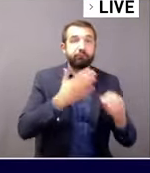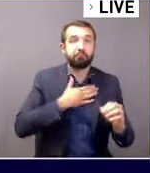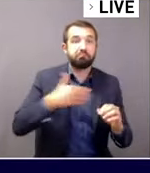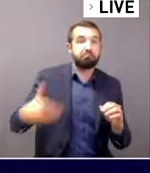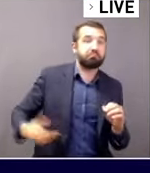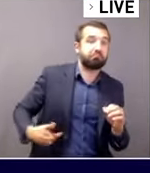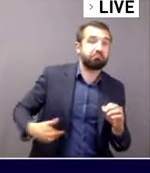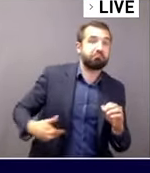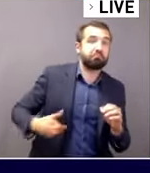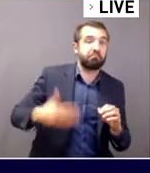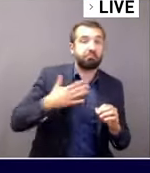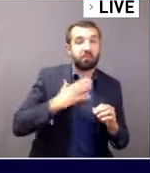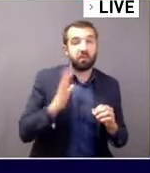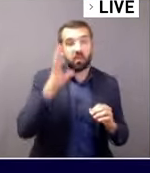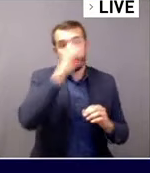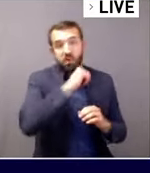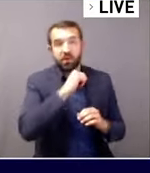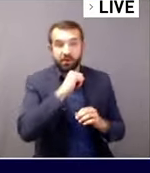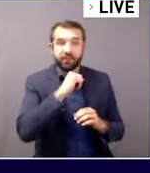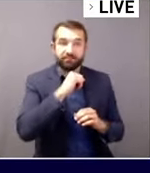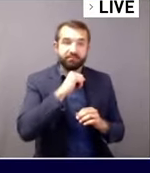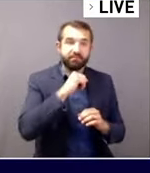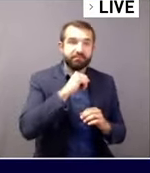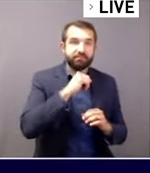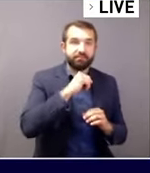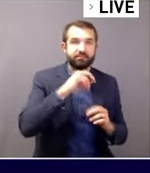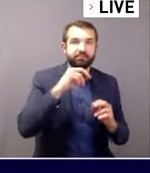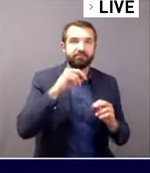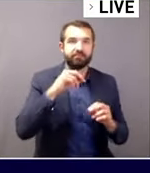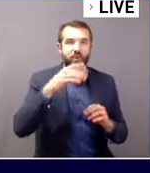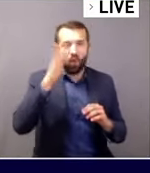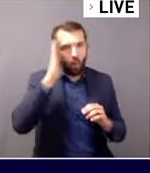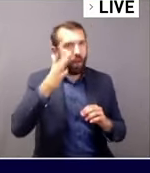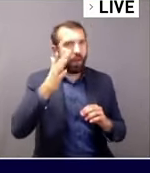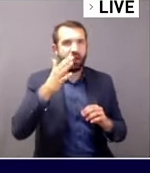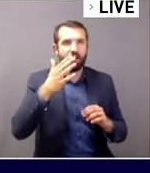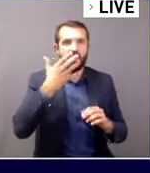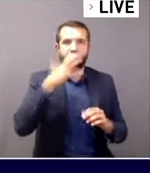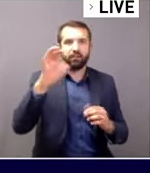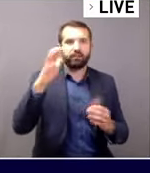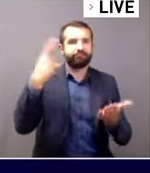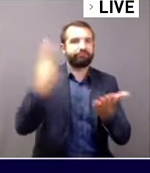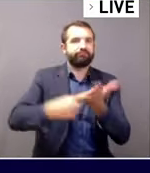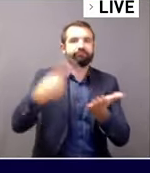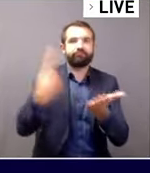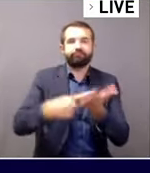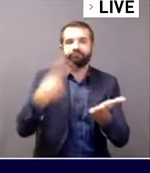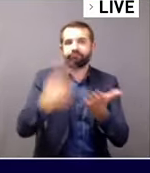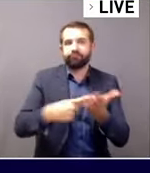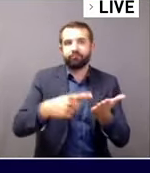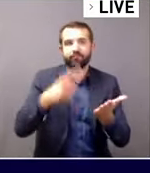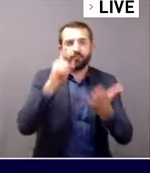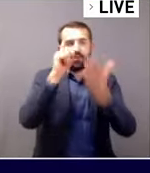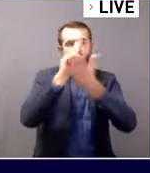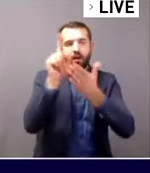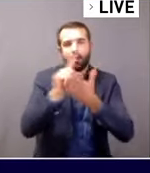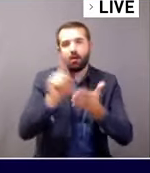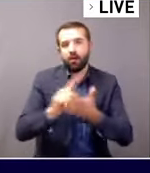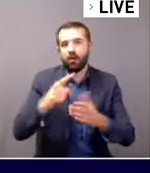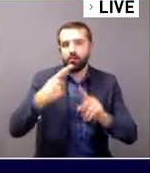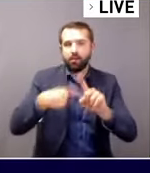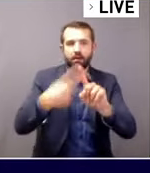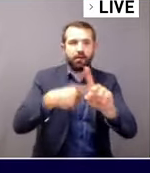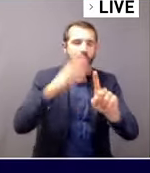I hypothesize that one of the things that we're all going to be talking about over the next several weeks and months is this exact question of how